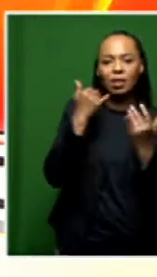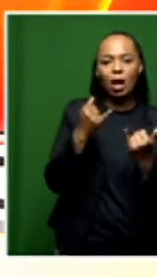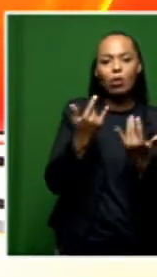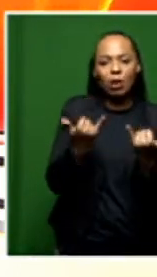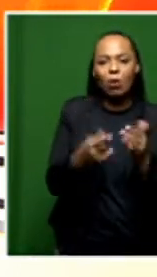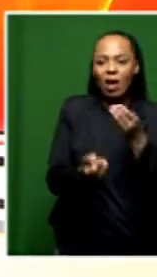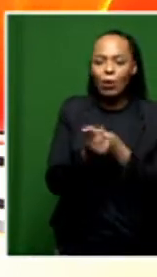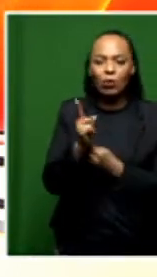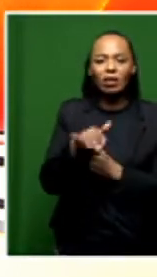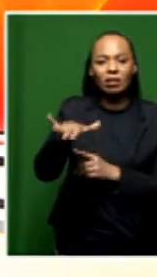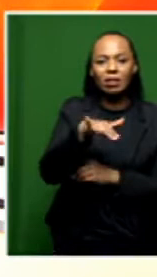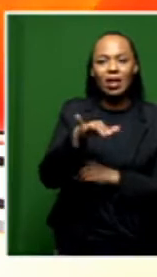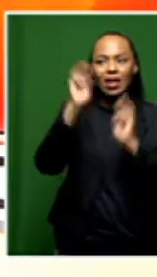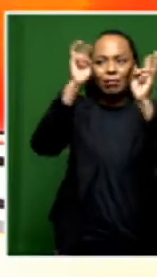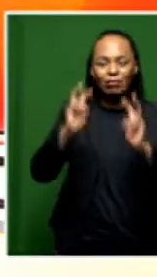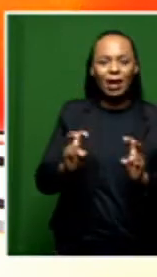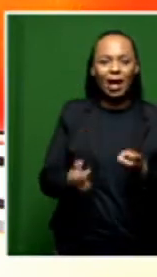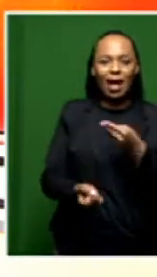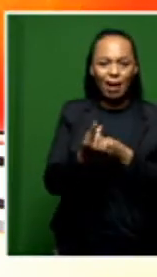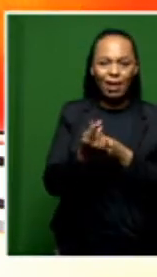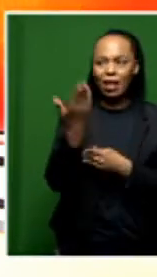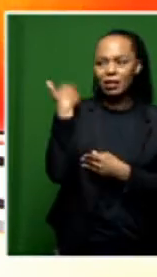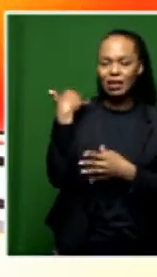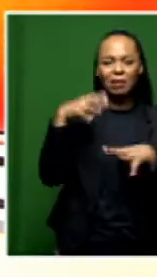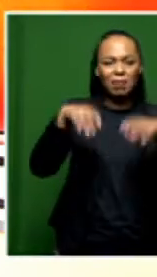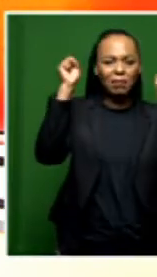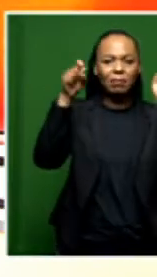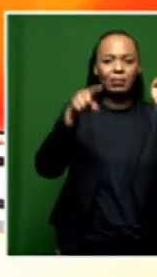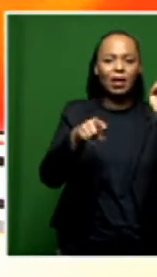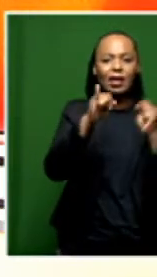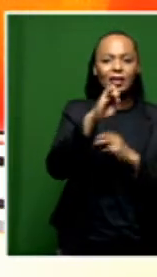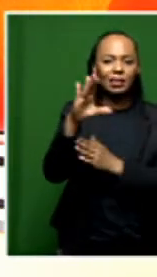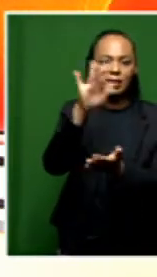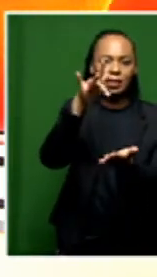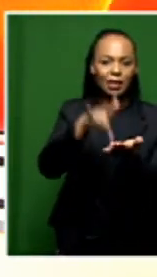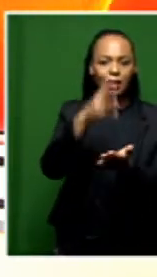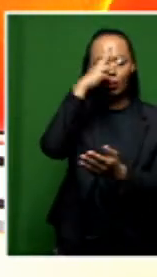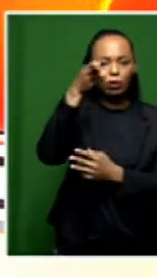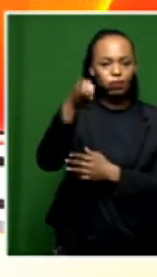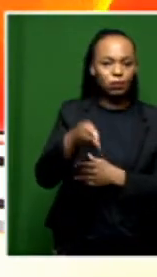developments surrounding the power cuts that we experienced last night at the IEC Centre in Pretoria.